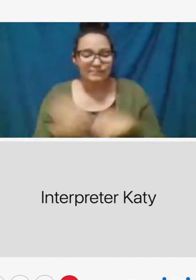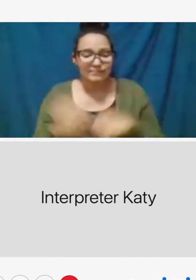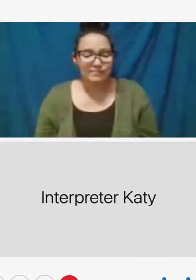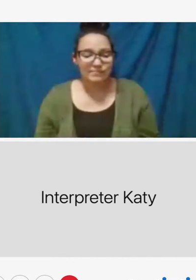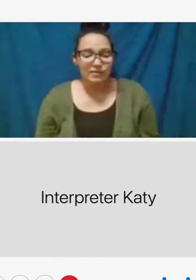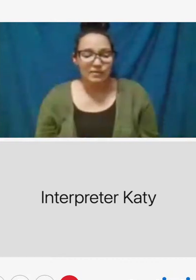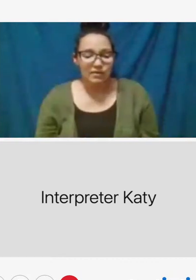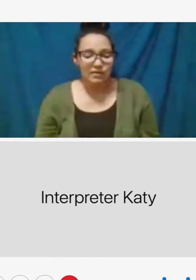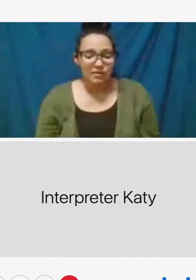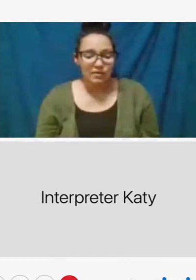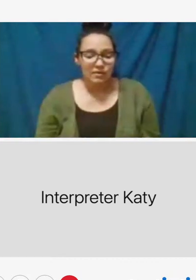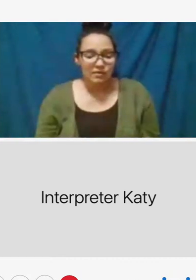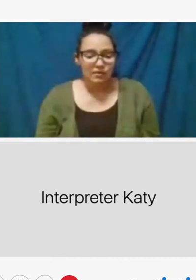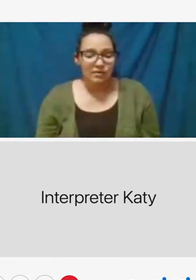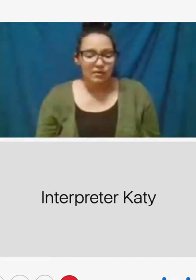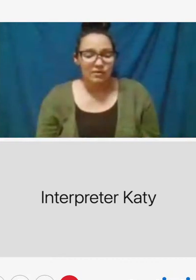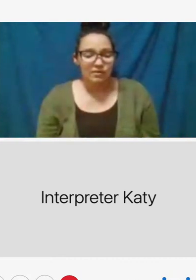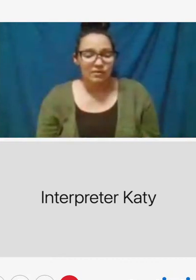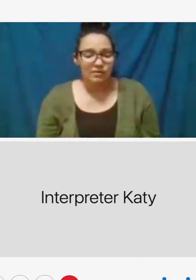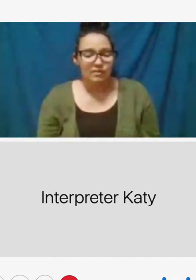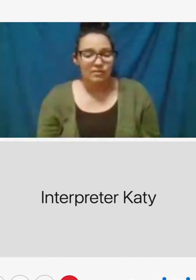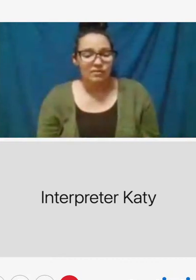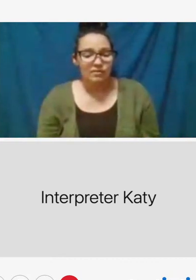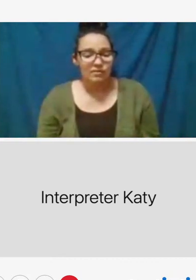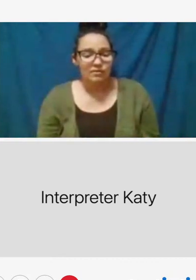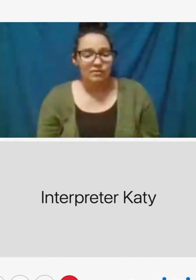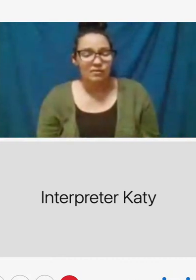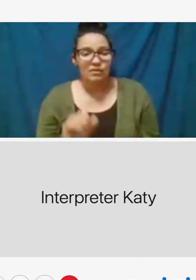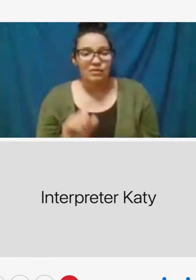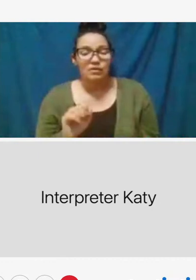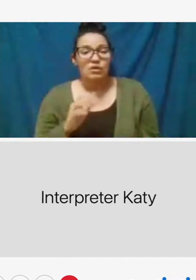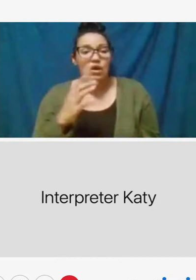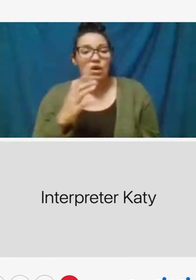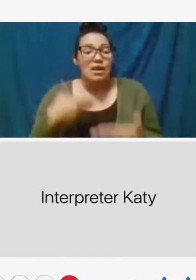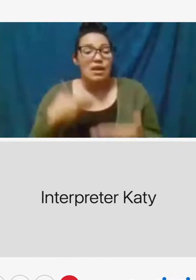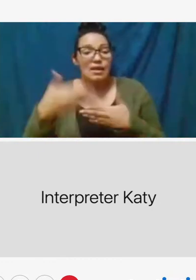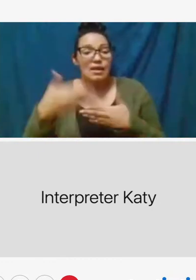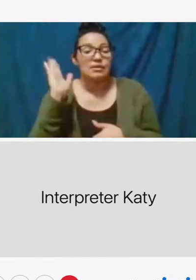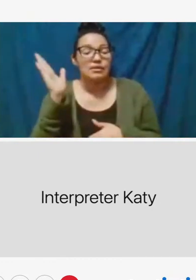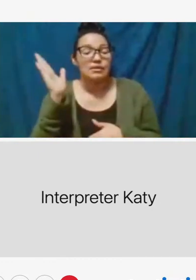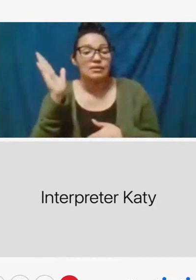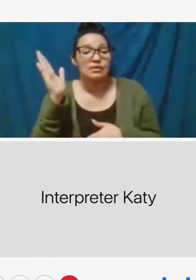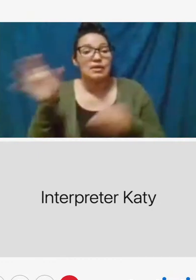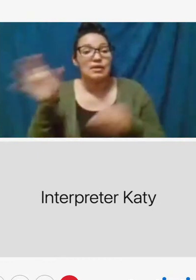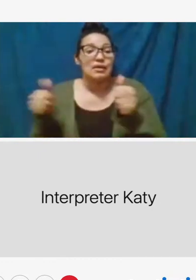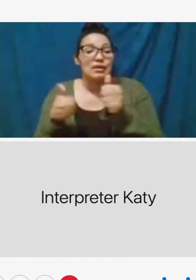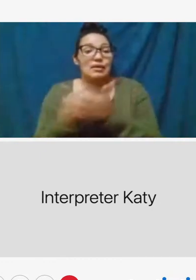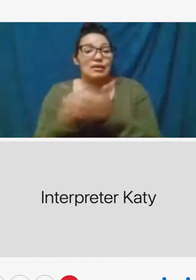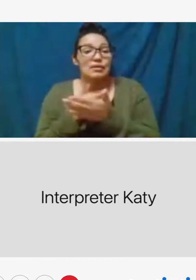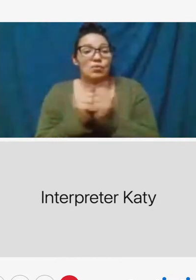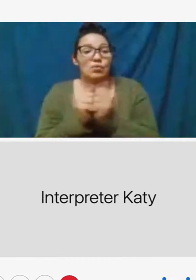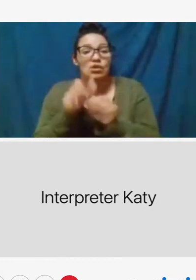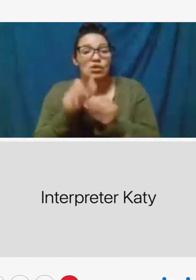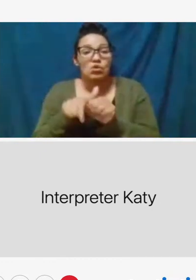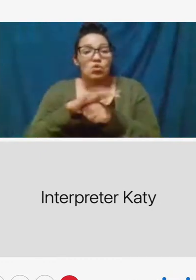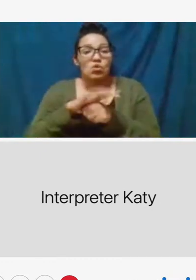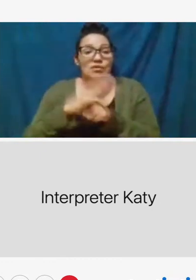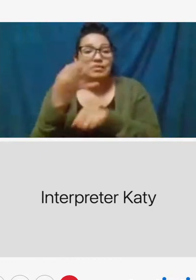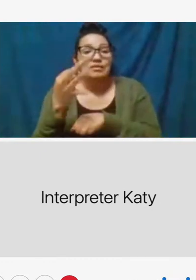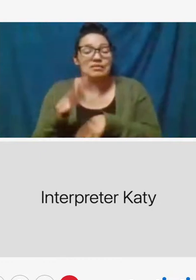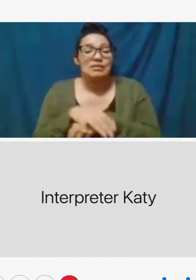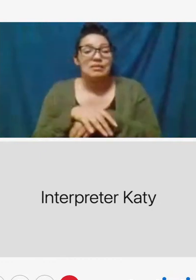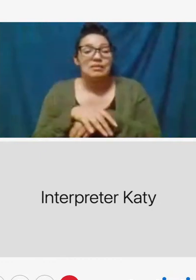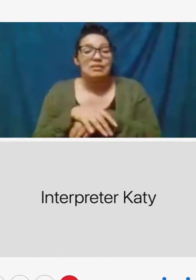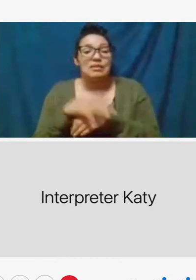you our next presentation is going to be an update on covid guidelines from this is a